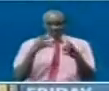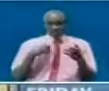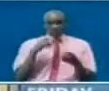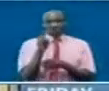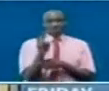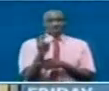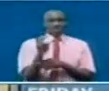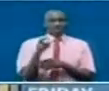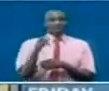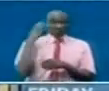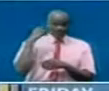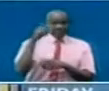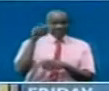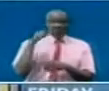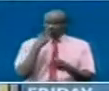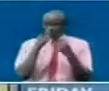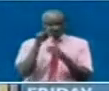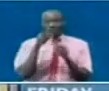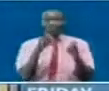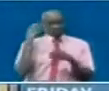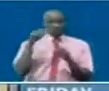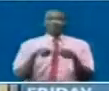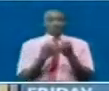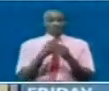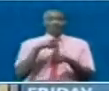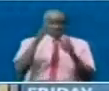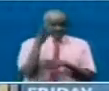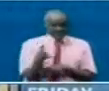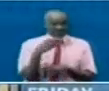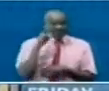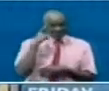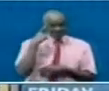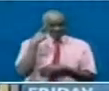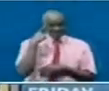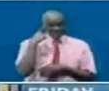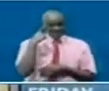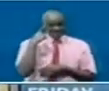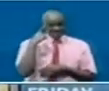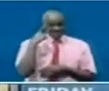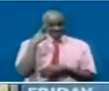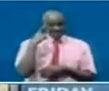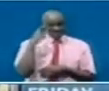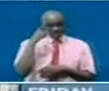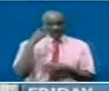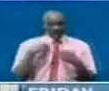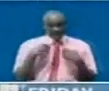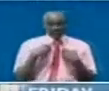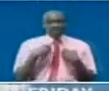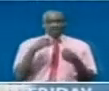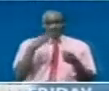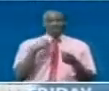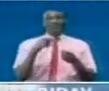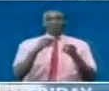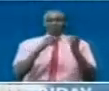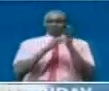some Kalashas that I would rather not talk about. Okay. However, I think, and I need very to insist quickly, on sorry, this. We have to end up. I think it should be less